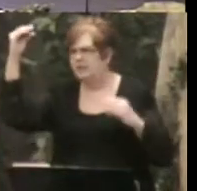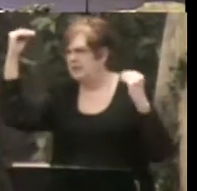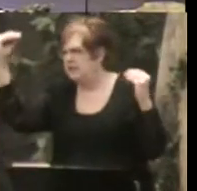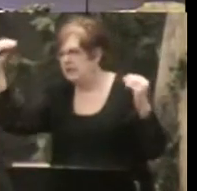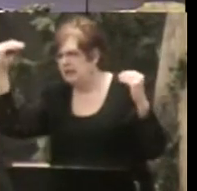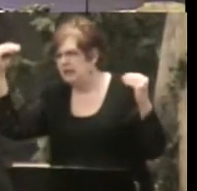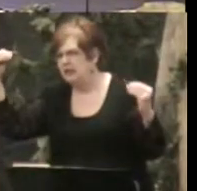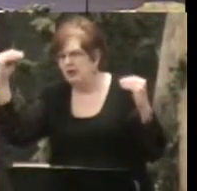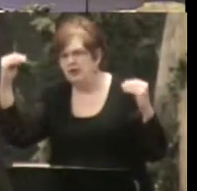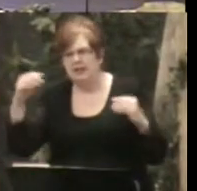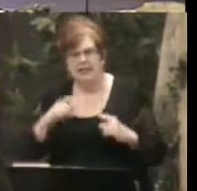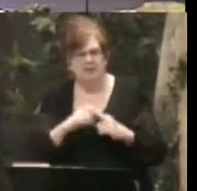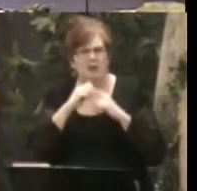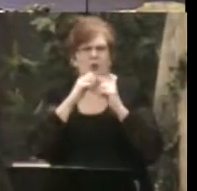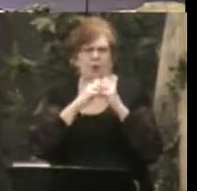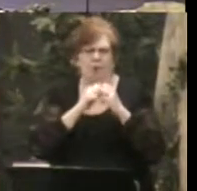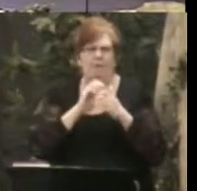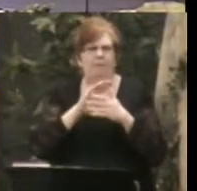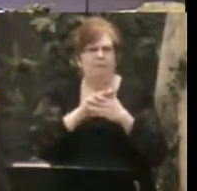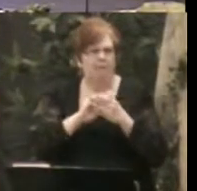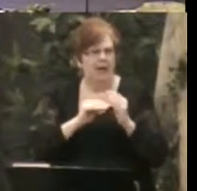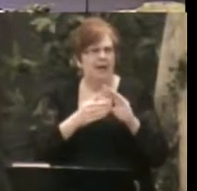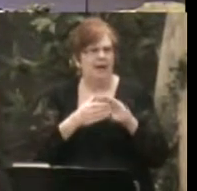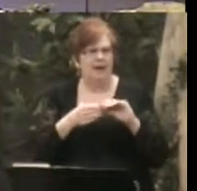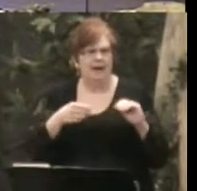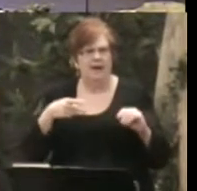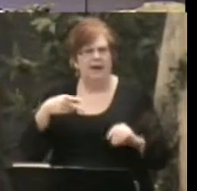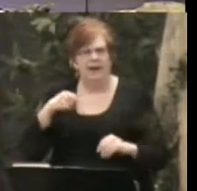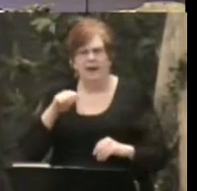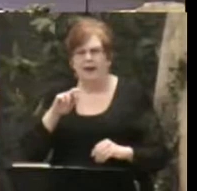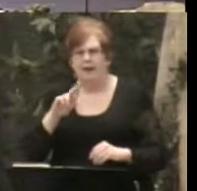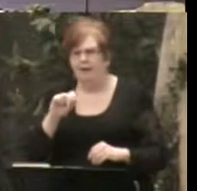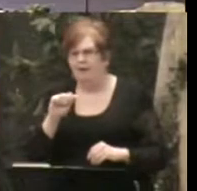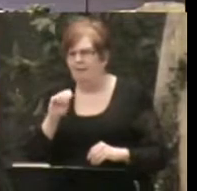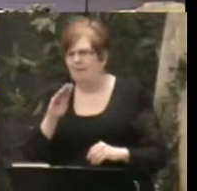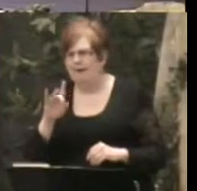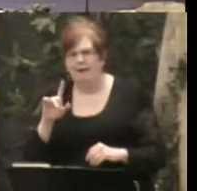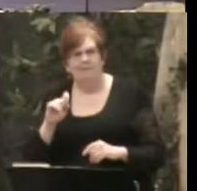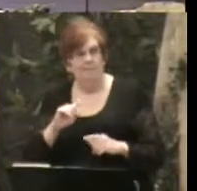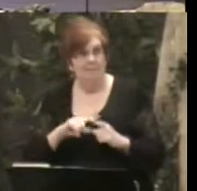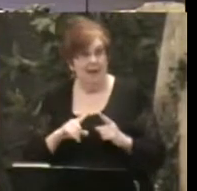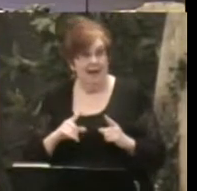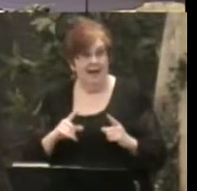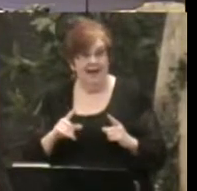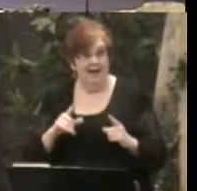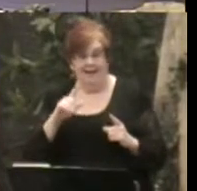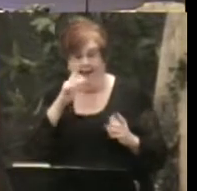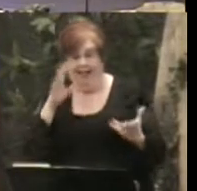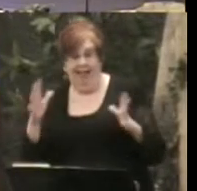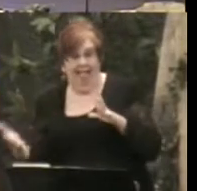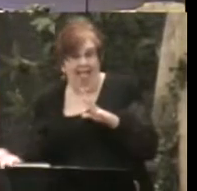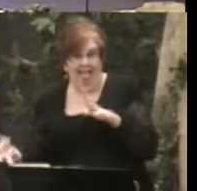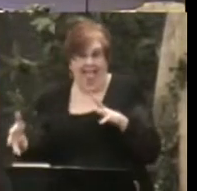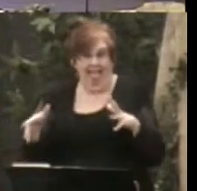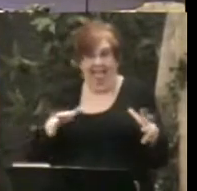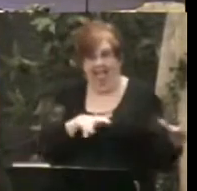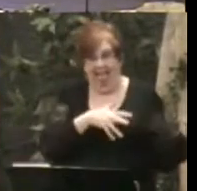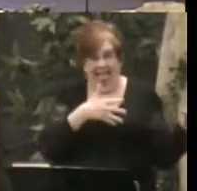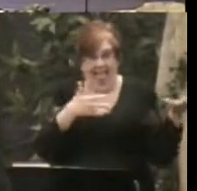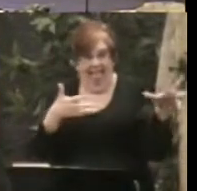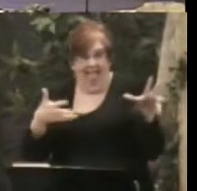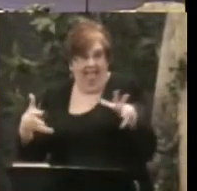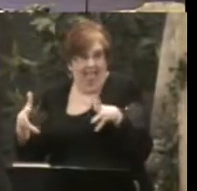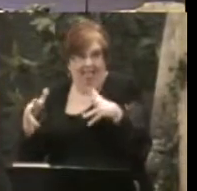in parables. But evidently, they have not been in a storm together, at least